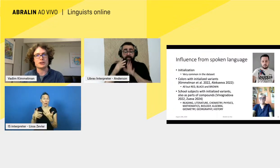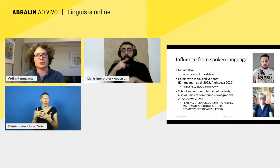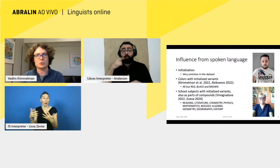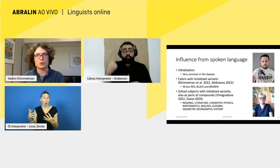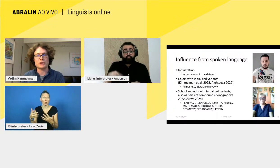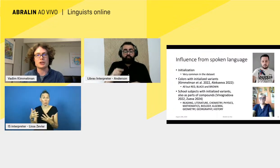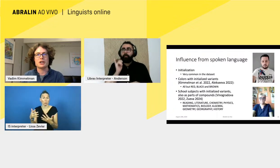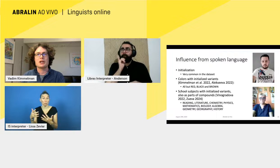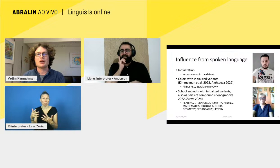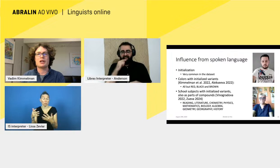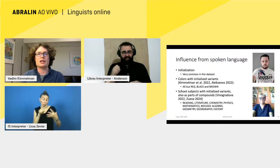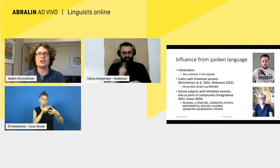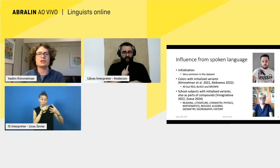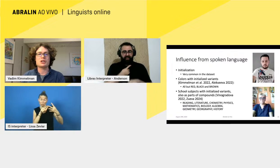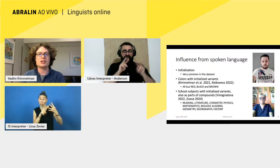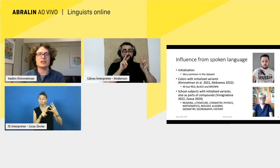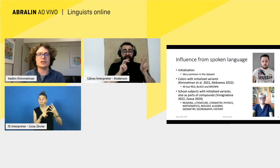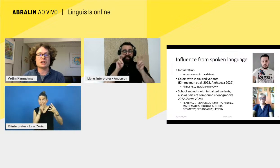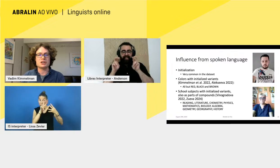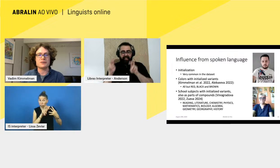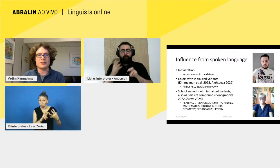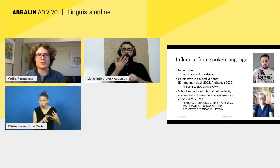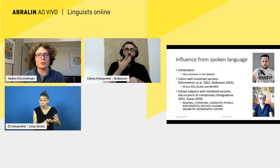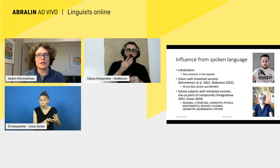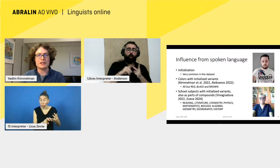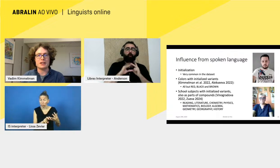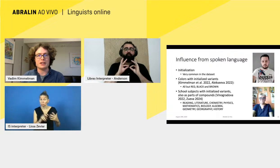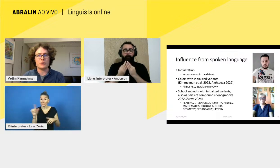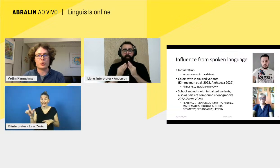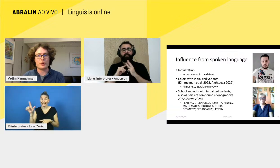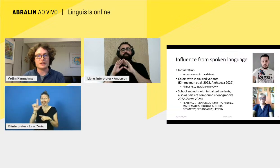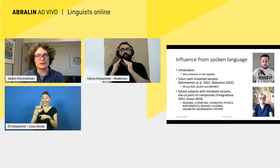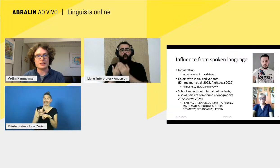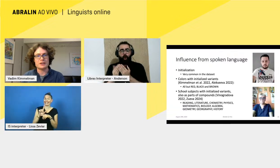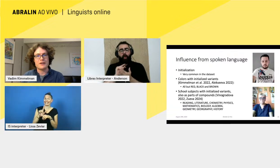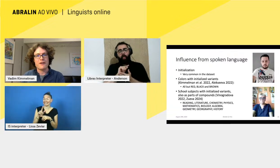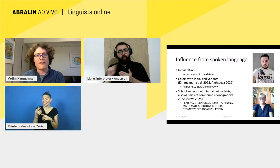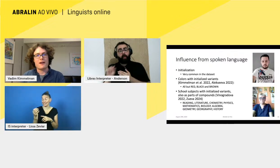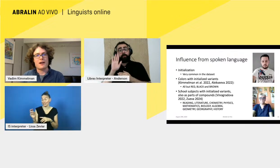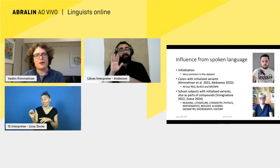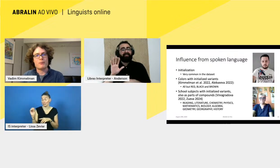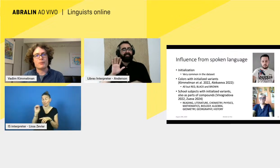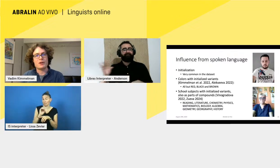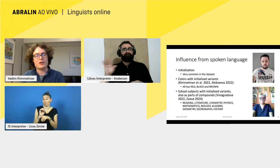domains that we explored, initialization is very widely present.